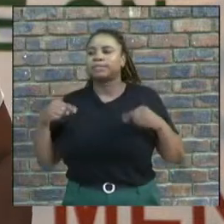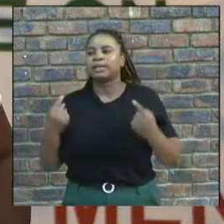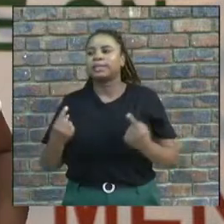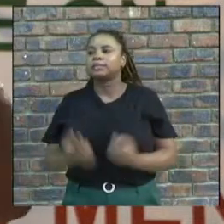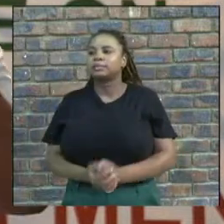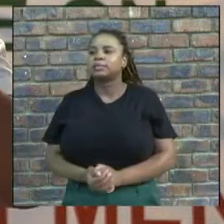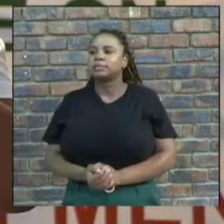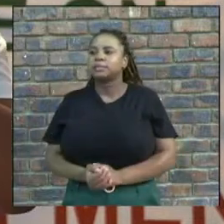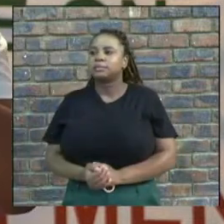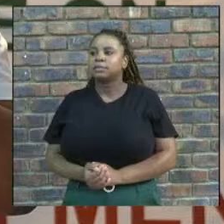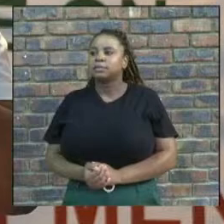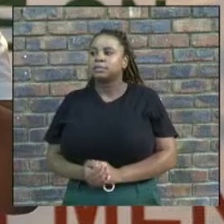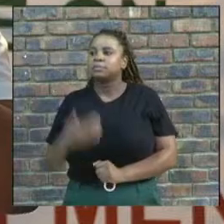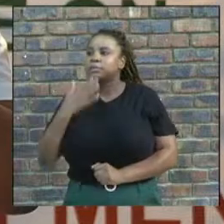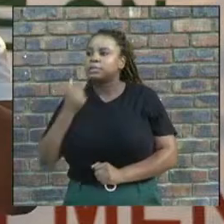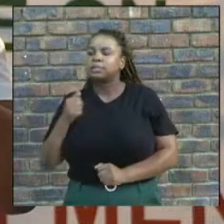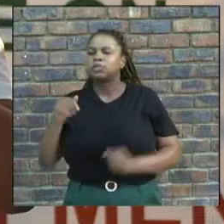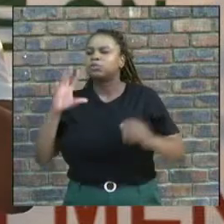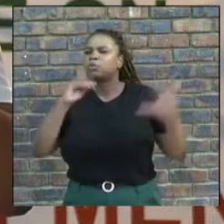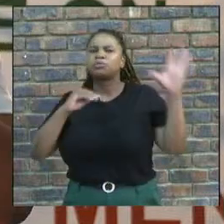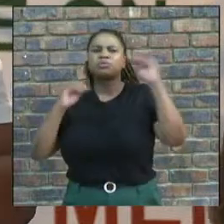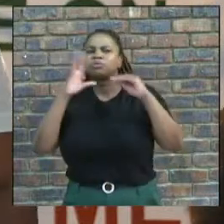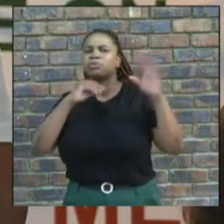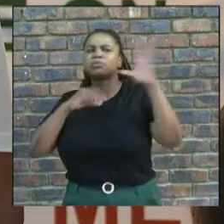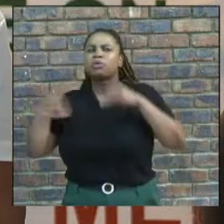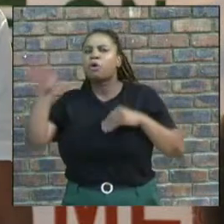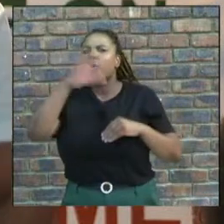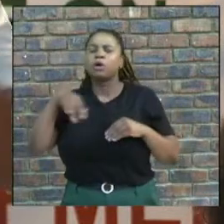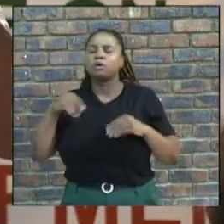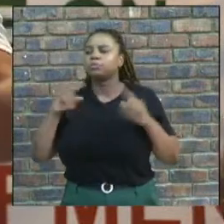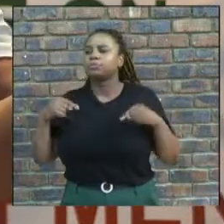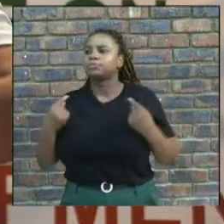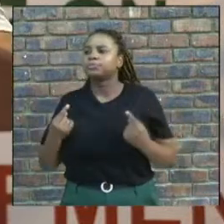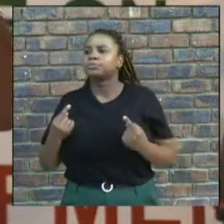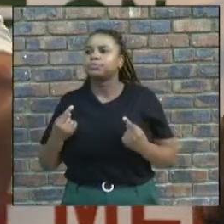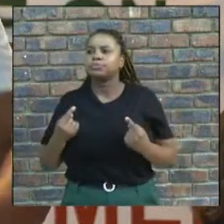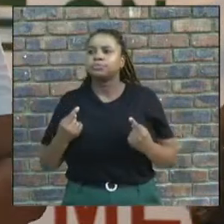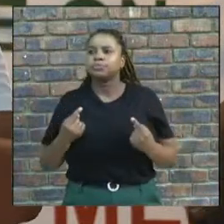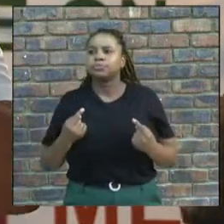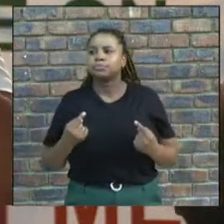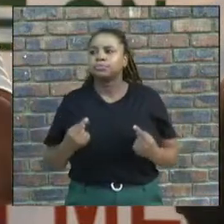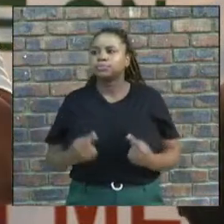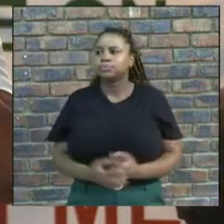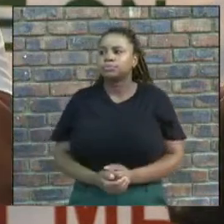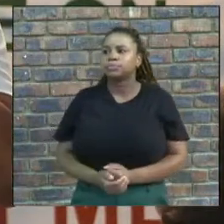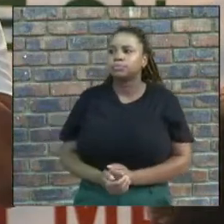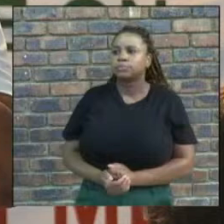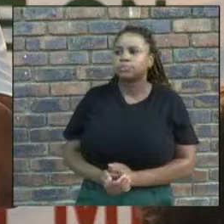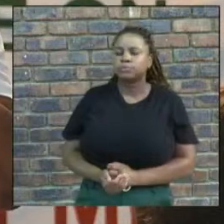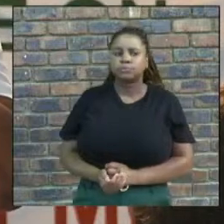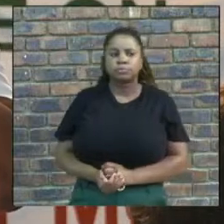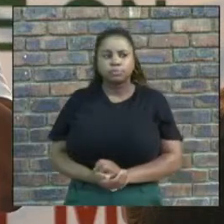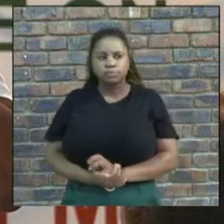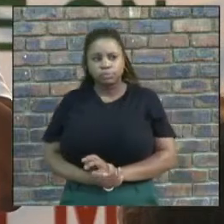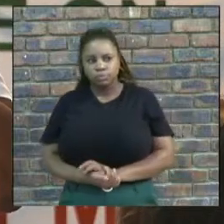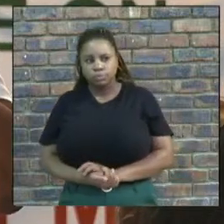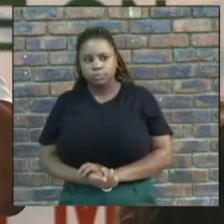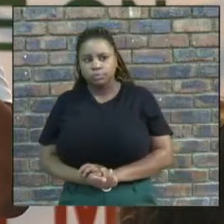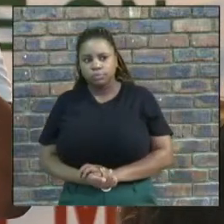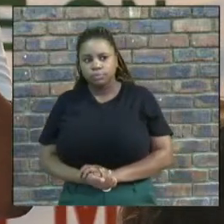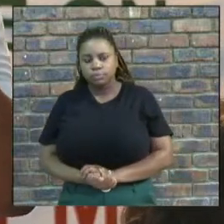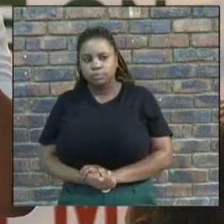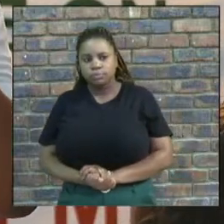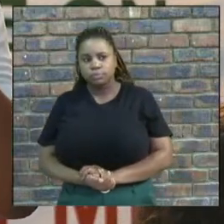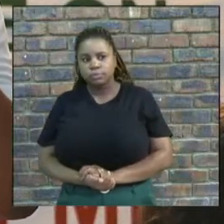Akere re ka se bue kaofela. Tshwantse be le motho e one o buang o mong a latele o mong a latele. Holo ya rona is not really helpful as